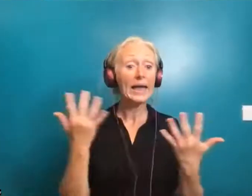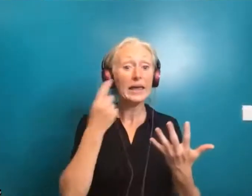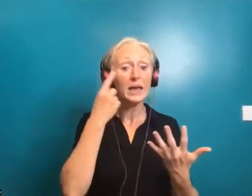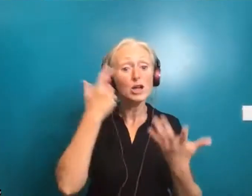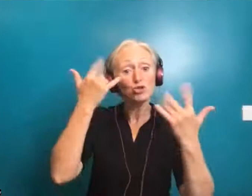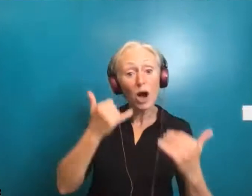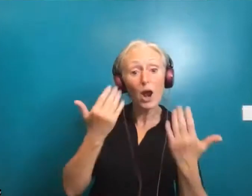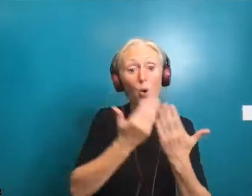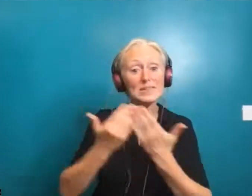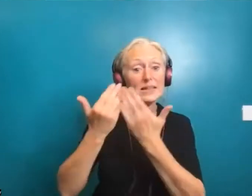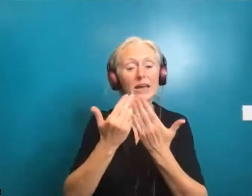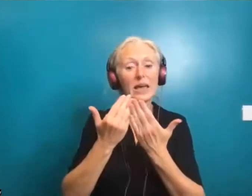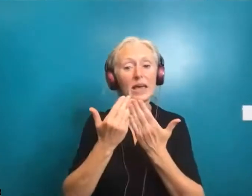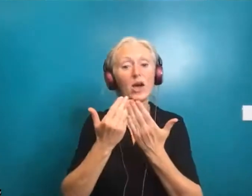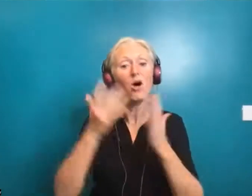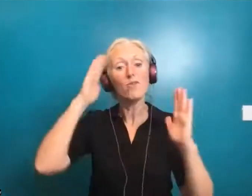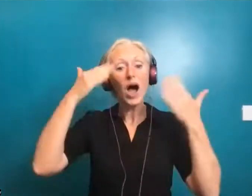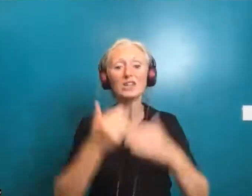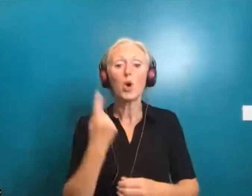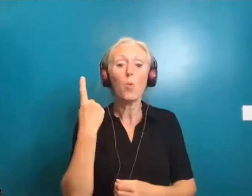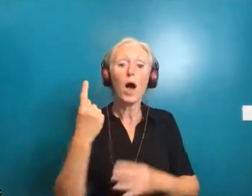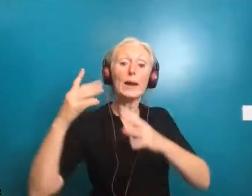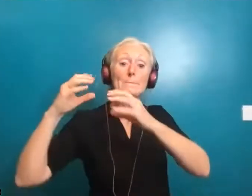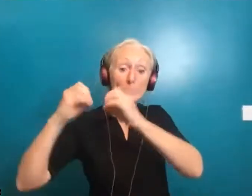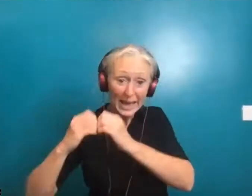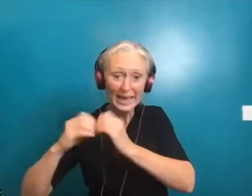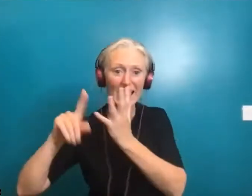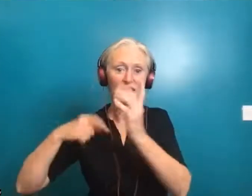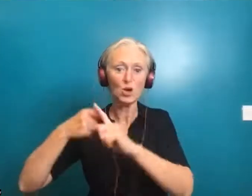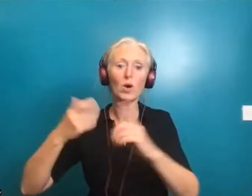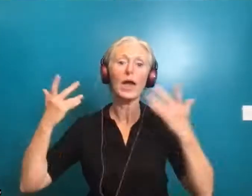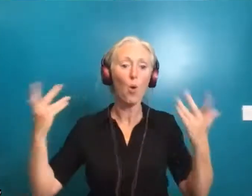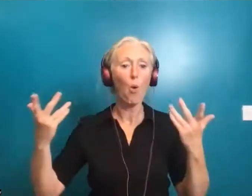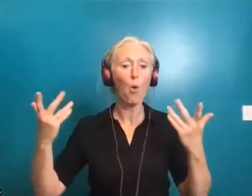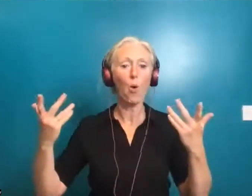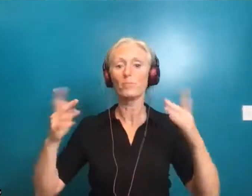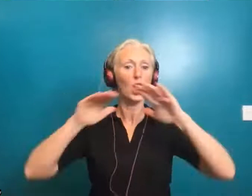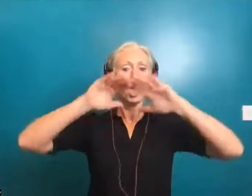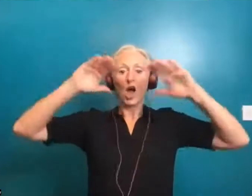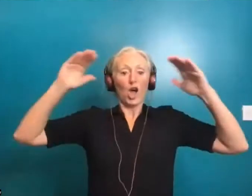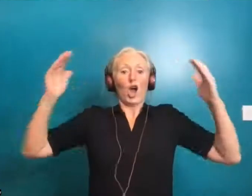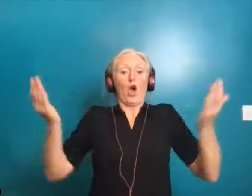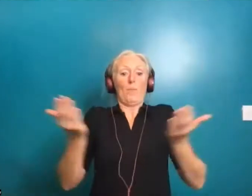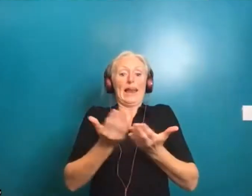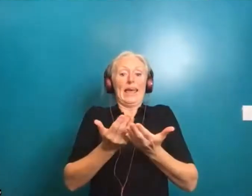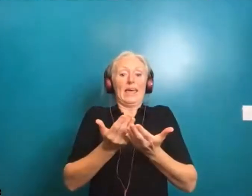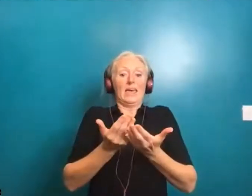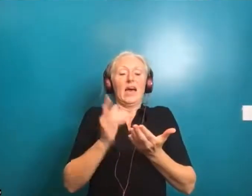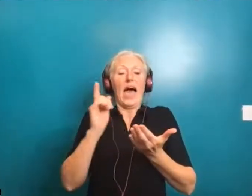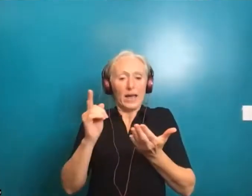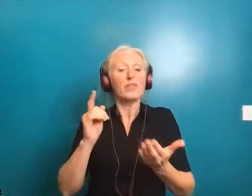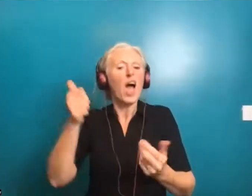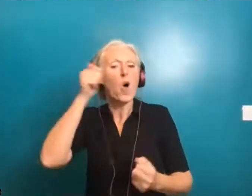Usher 1B that are in the pipeline, or globally, and the participant is aware of the Apsina trial in the